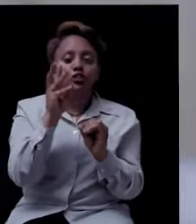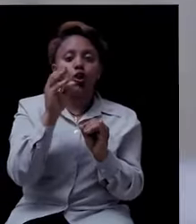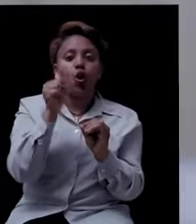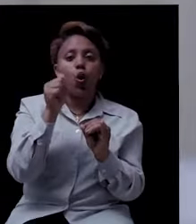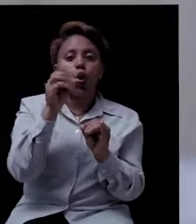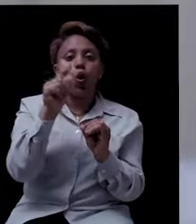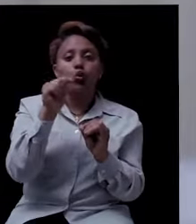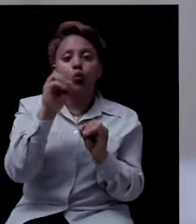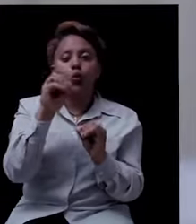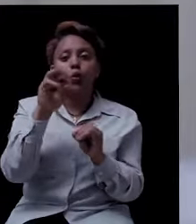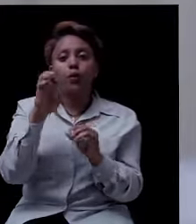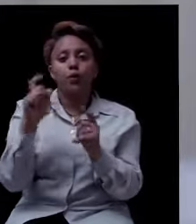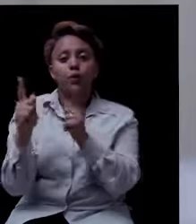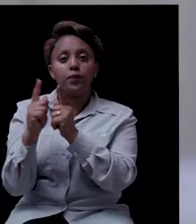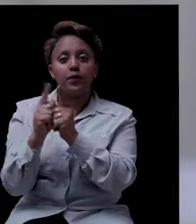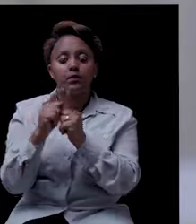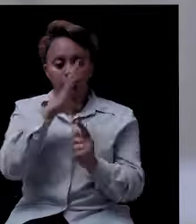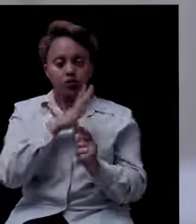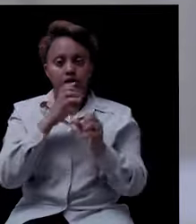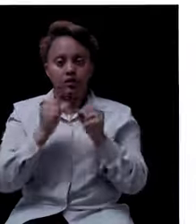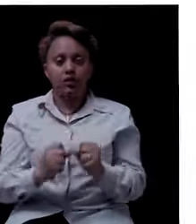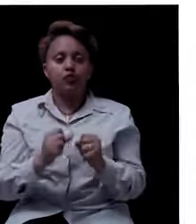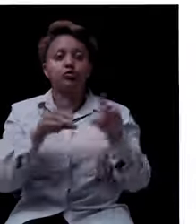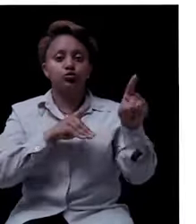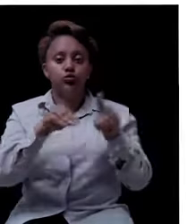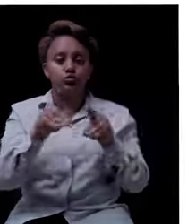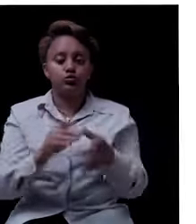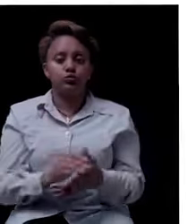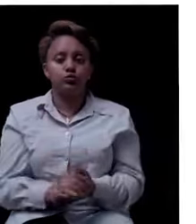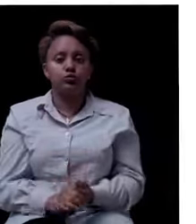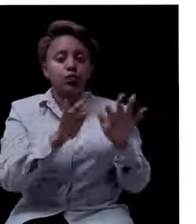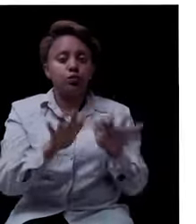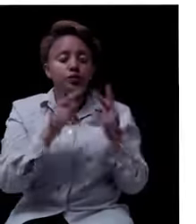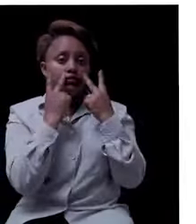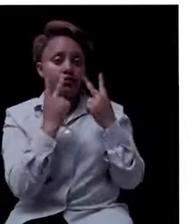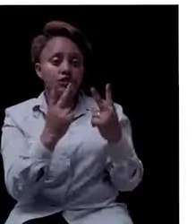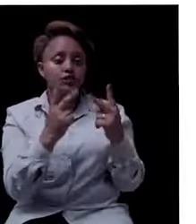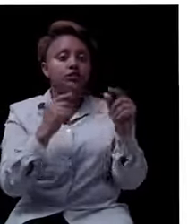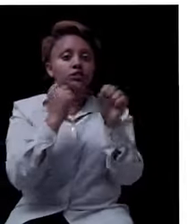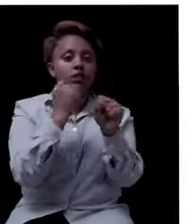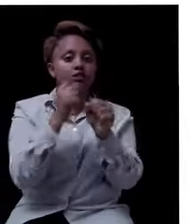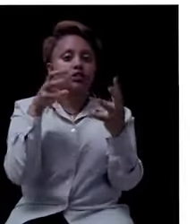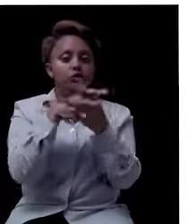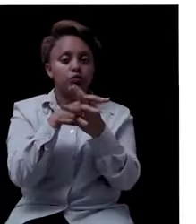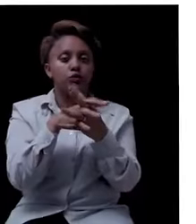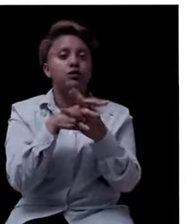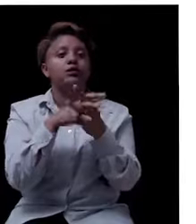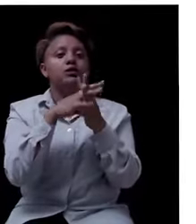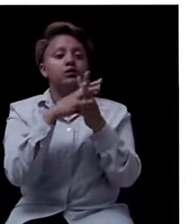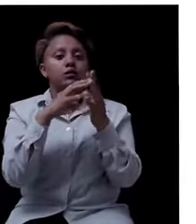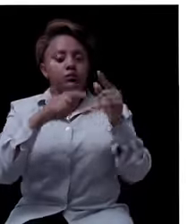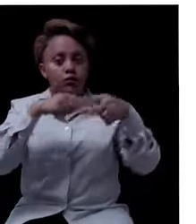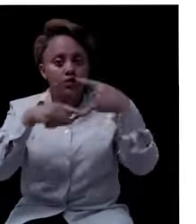do. Computer vision tasks include methods for acquiring, processing, analyzing, and